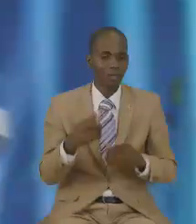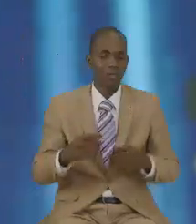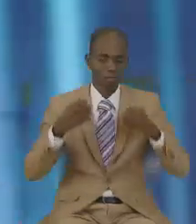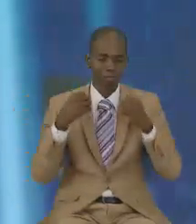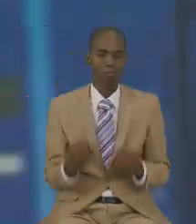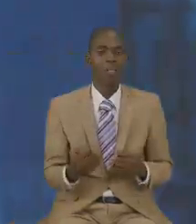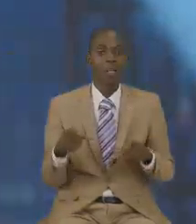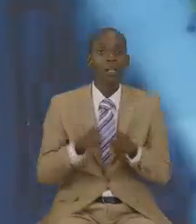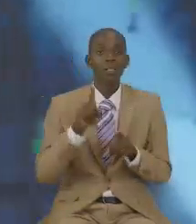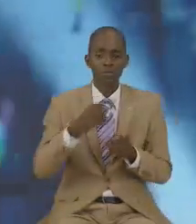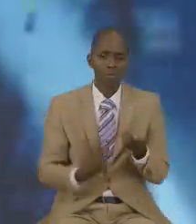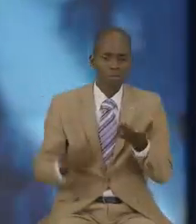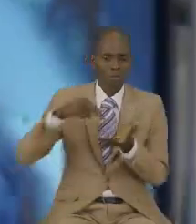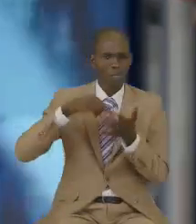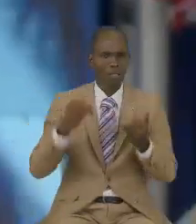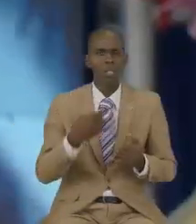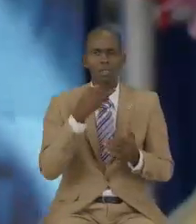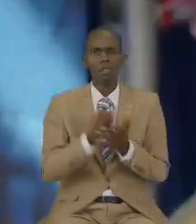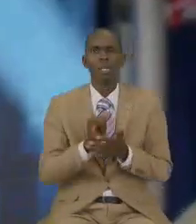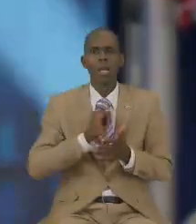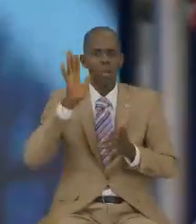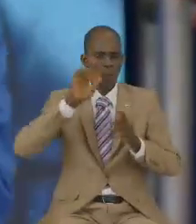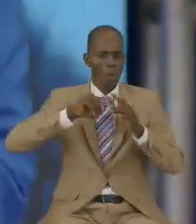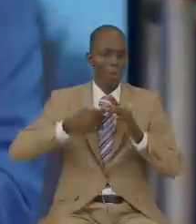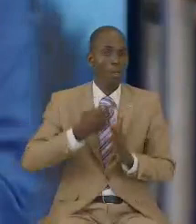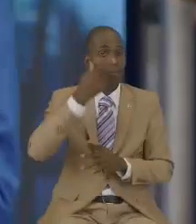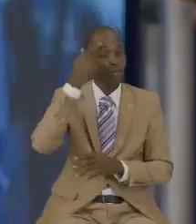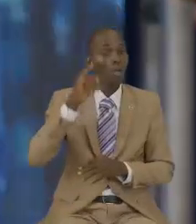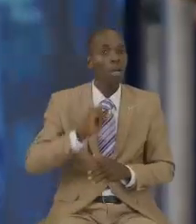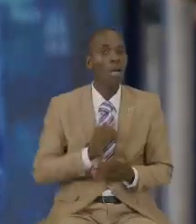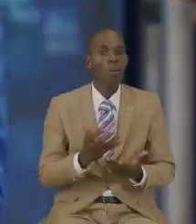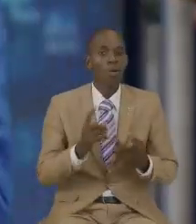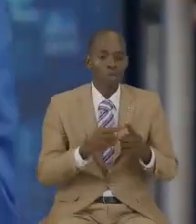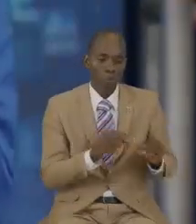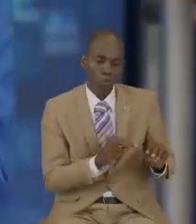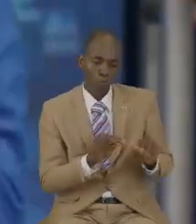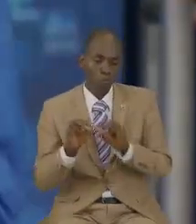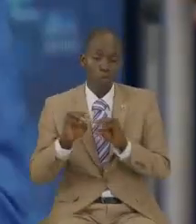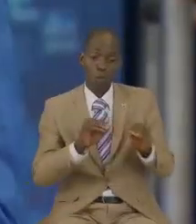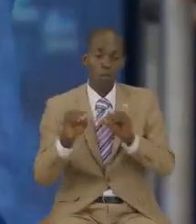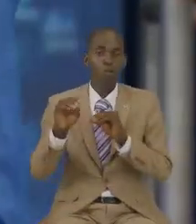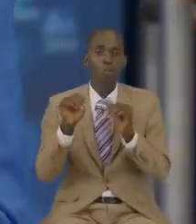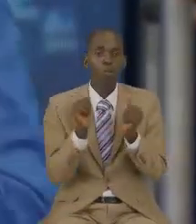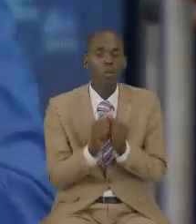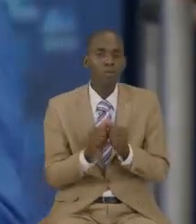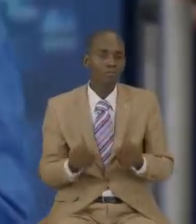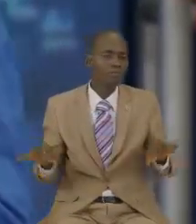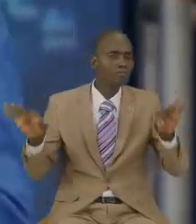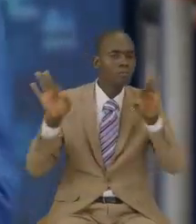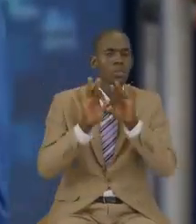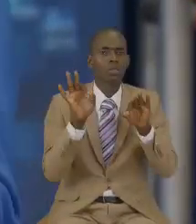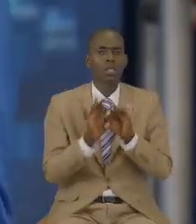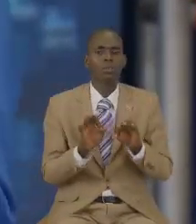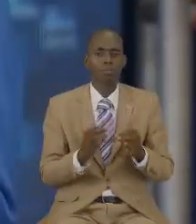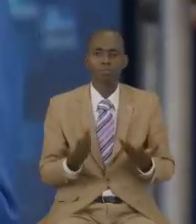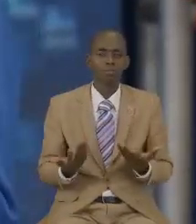today and you say, I will begin, because I'm going to drive with meaningful motive towards growth